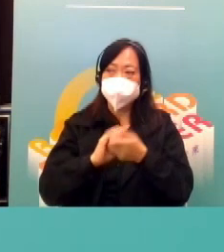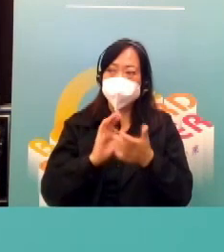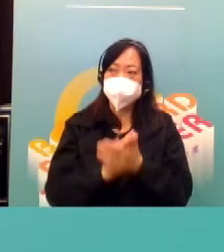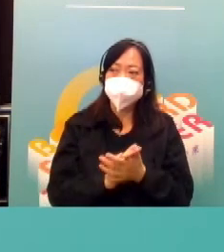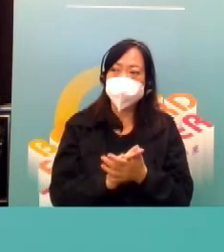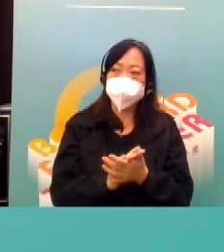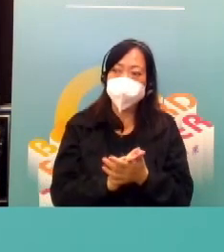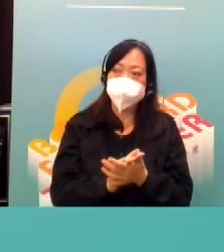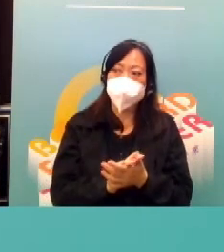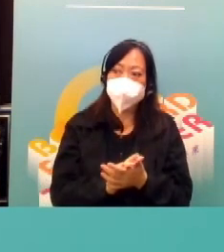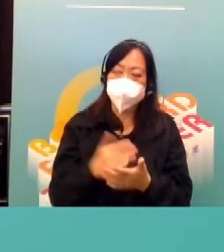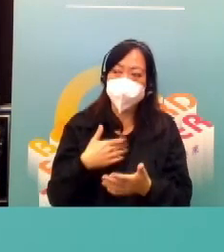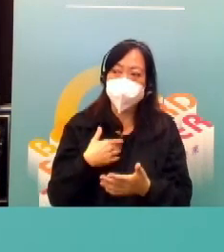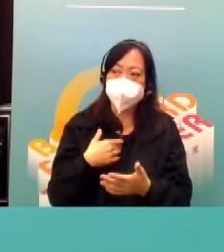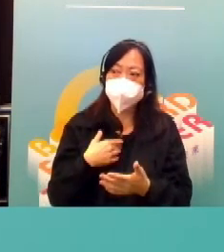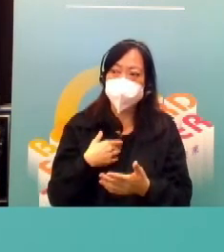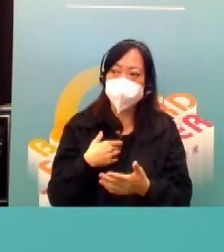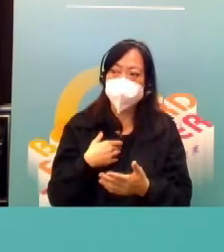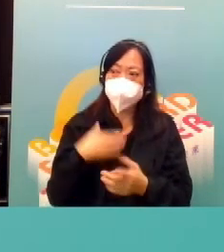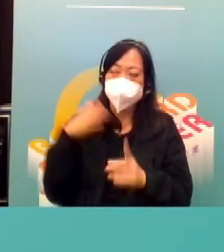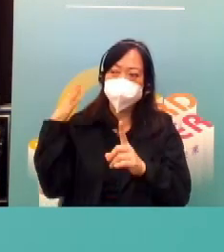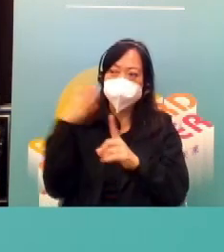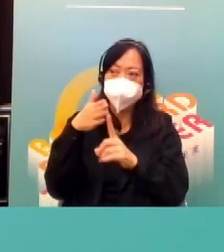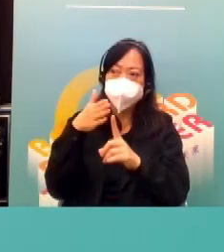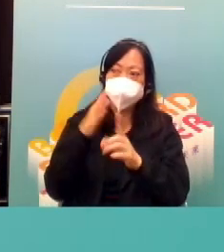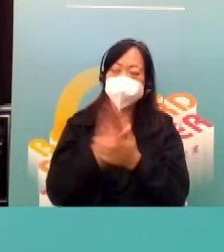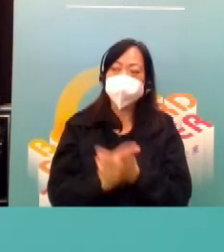the right partners in your projects?